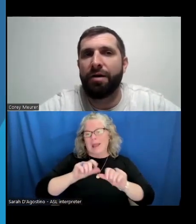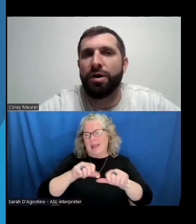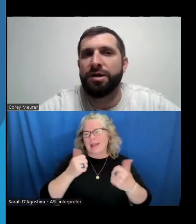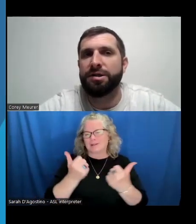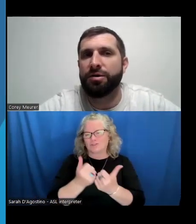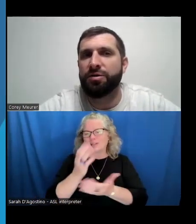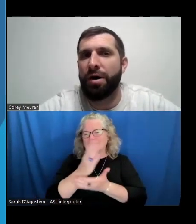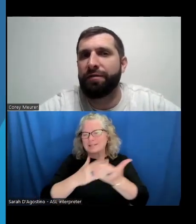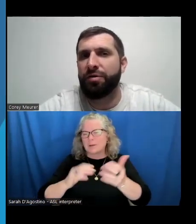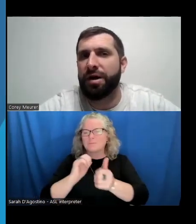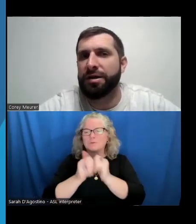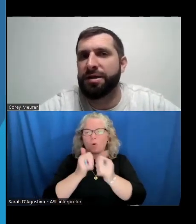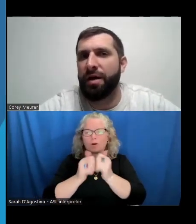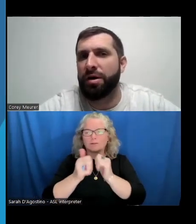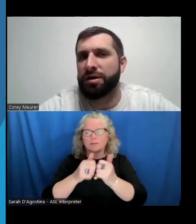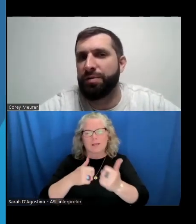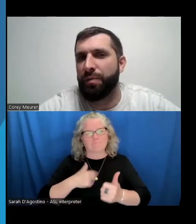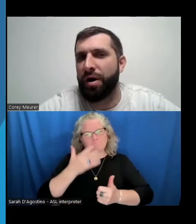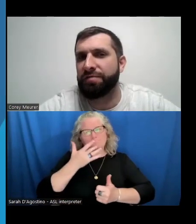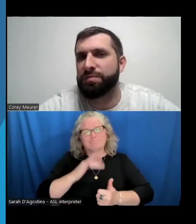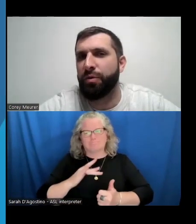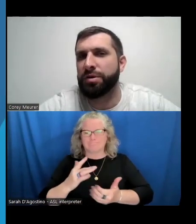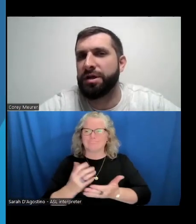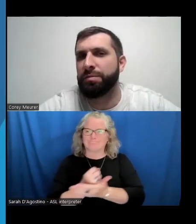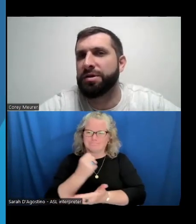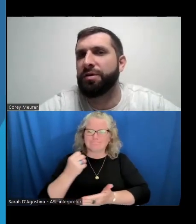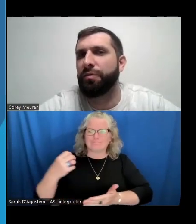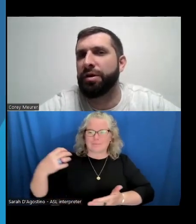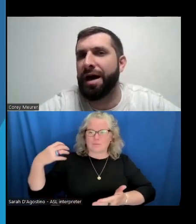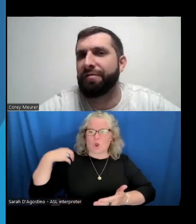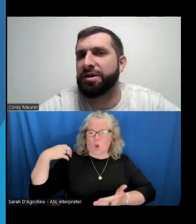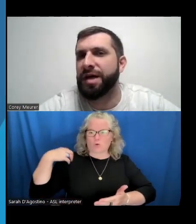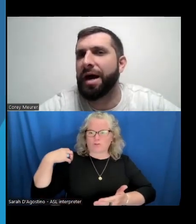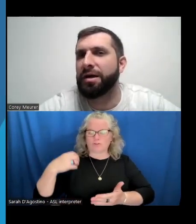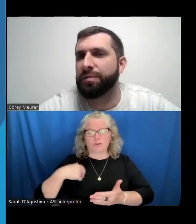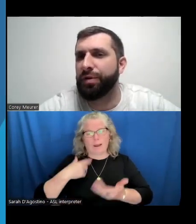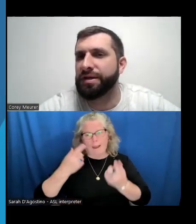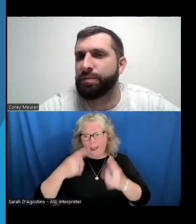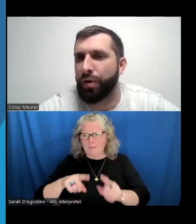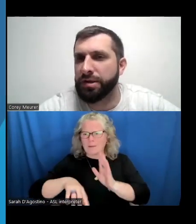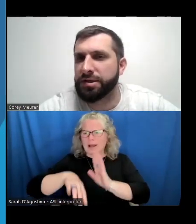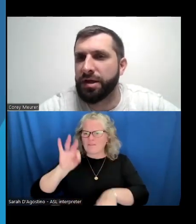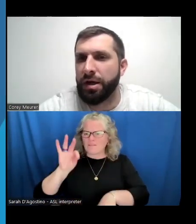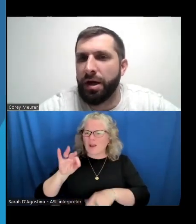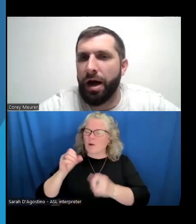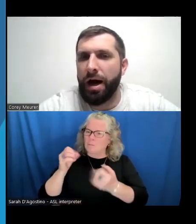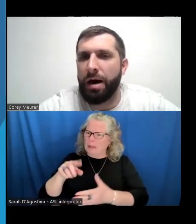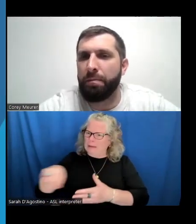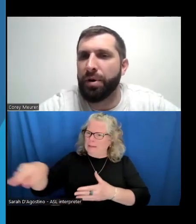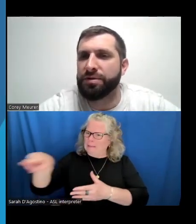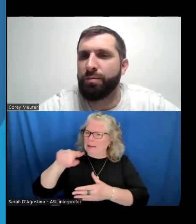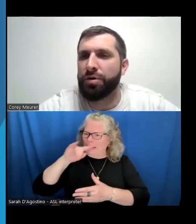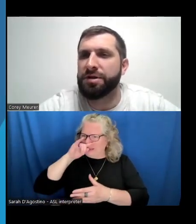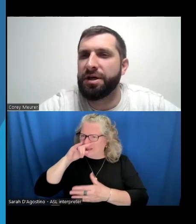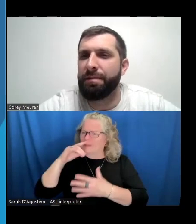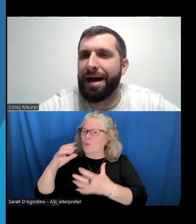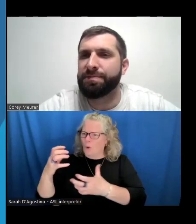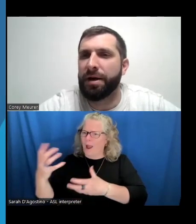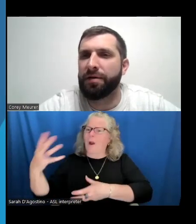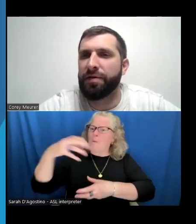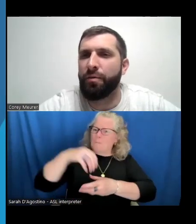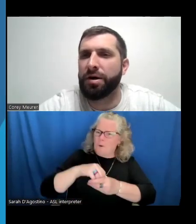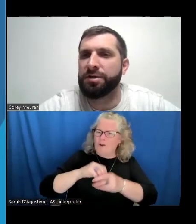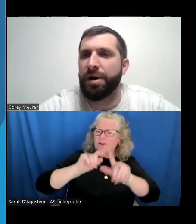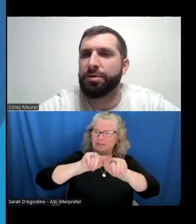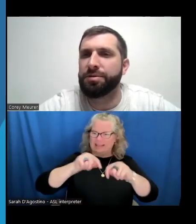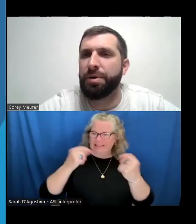I found was there's quite a few kids that wanted to be a part of a sports team, but didn't really have a desire to play sports. But it was more the team